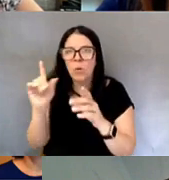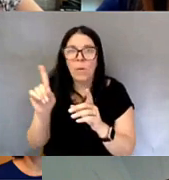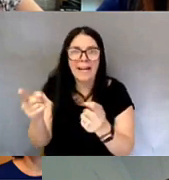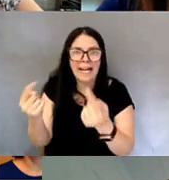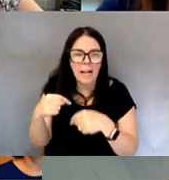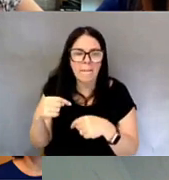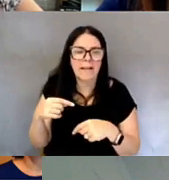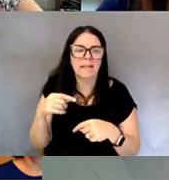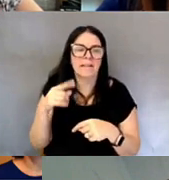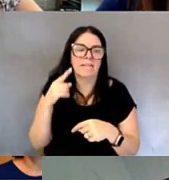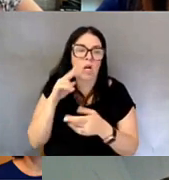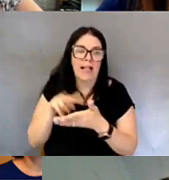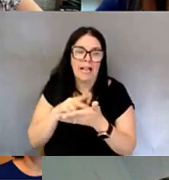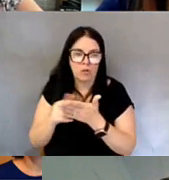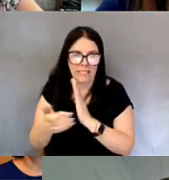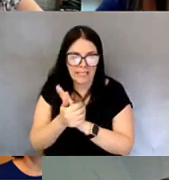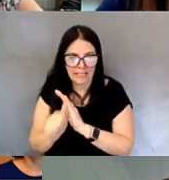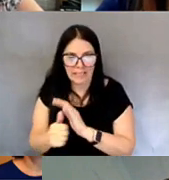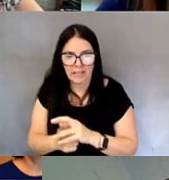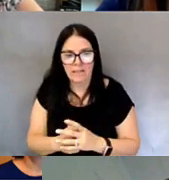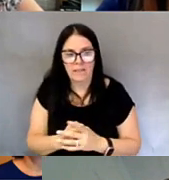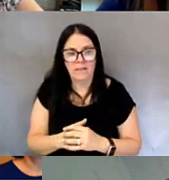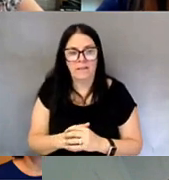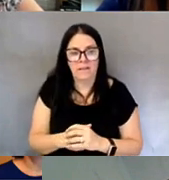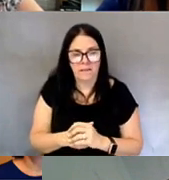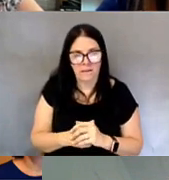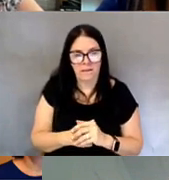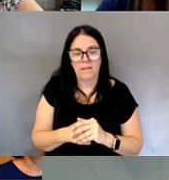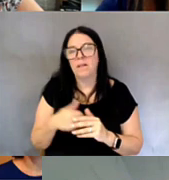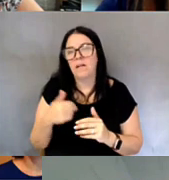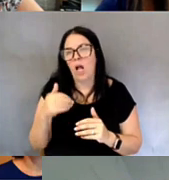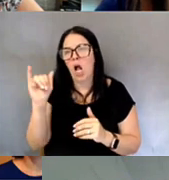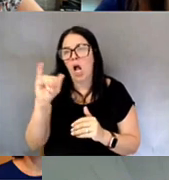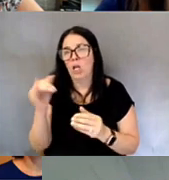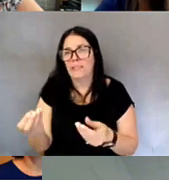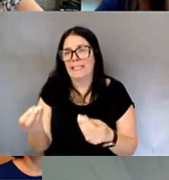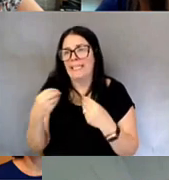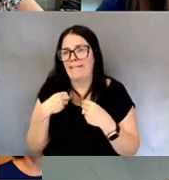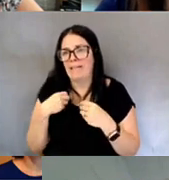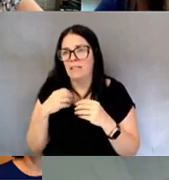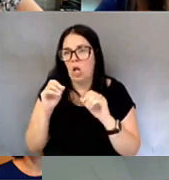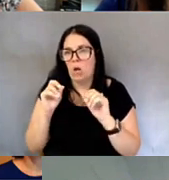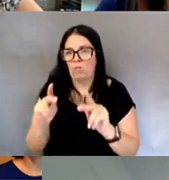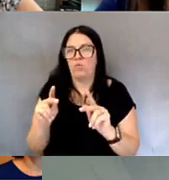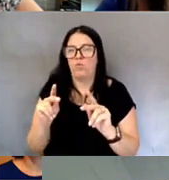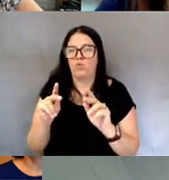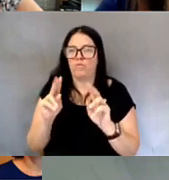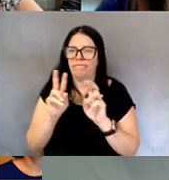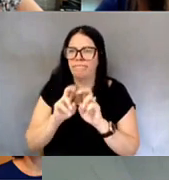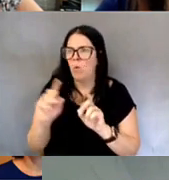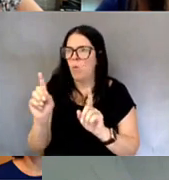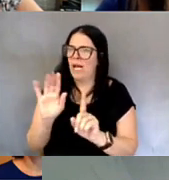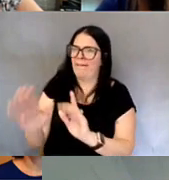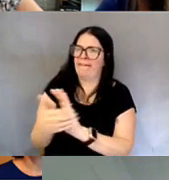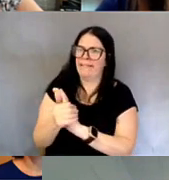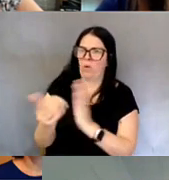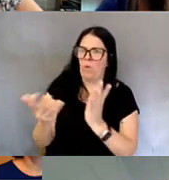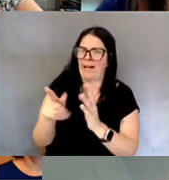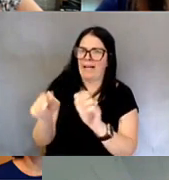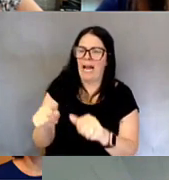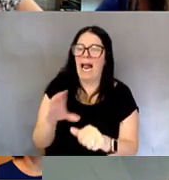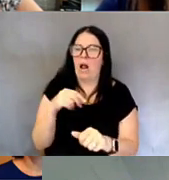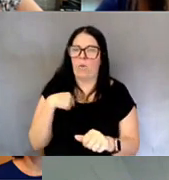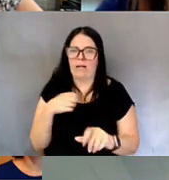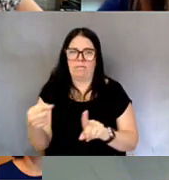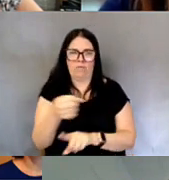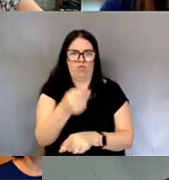for digital literacy skills. And again, it also gives us an opportunity to assess like where they are, and then we can place them accordingly to ensure that they have